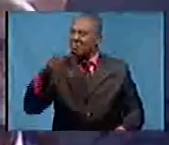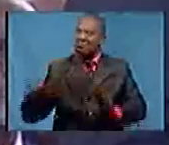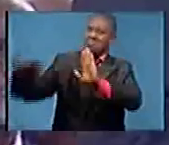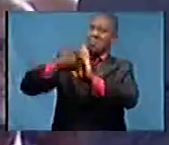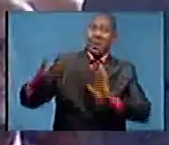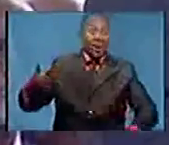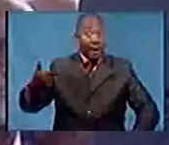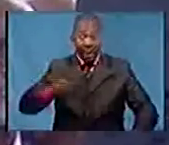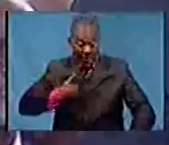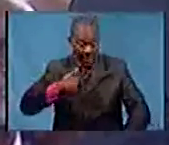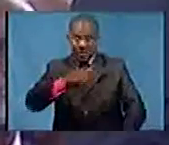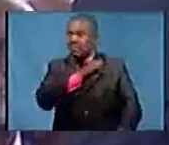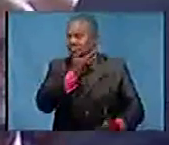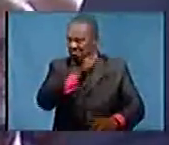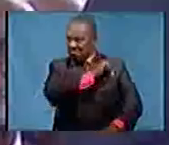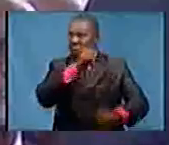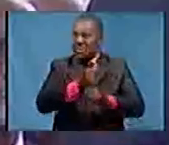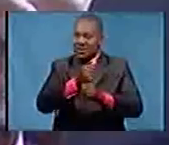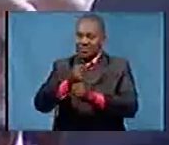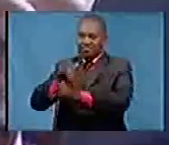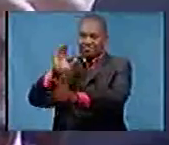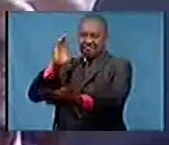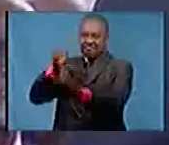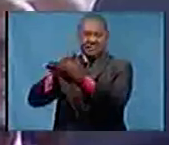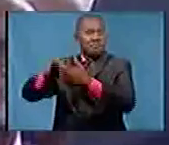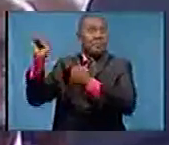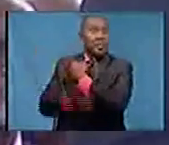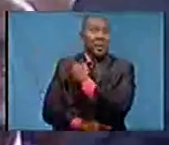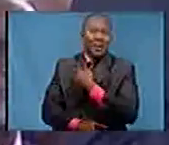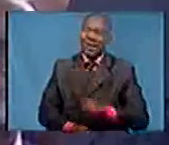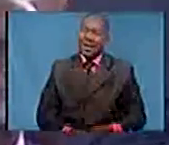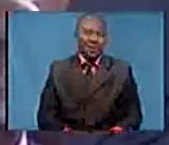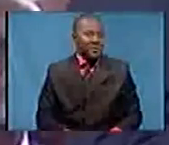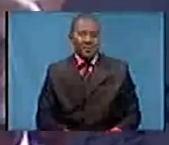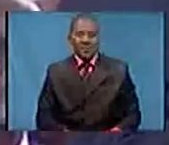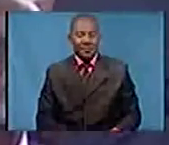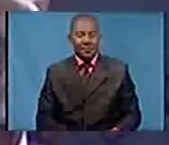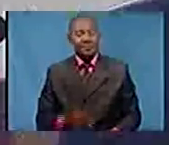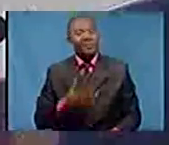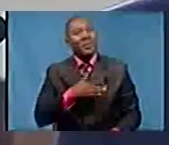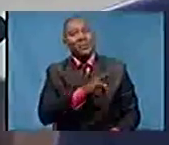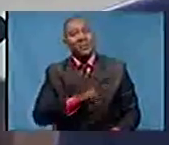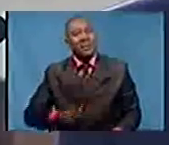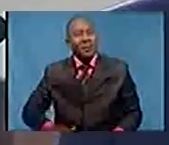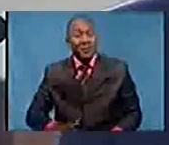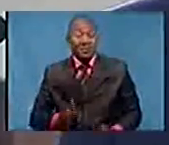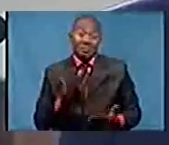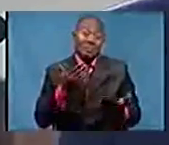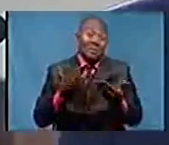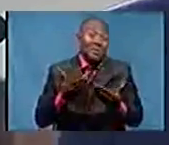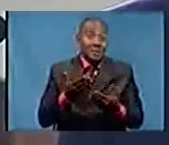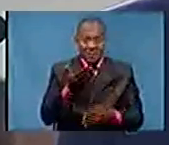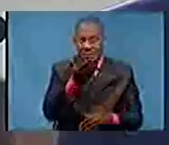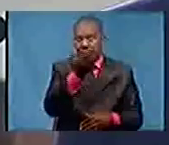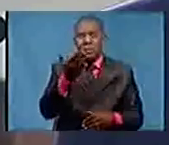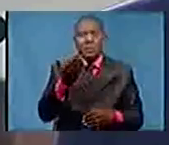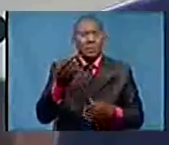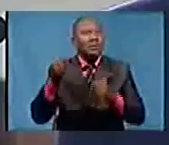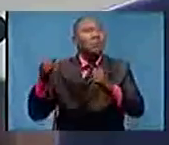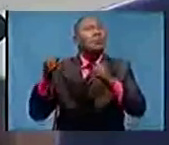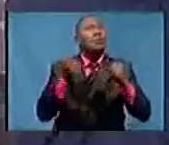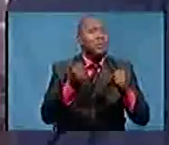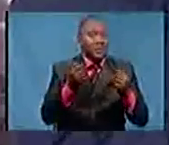don't want law and order to break down. My Lord, and therefore, the punishment or the power is